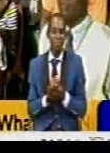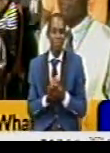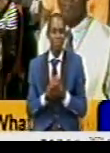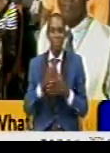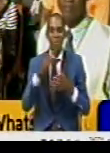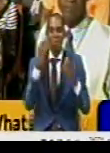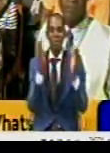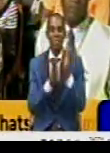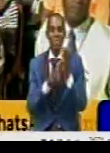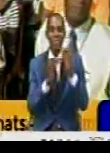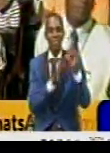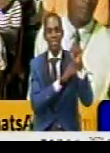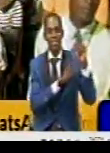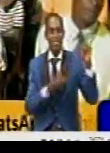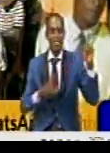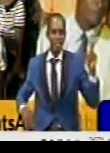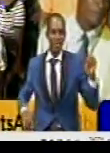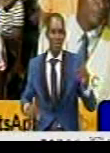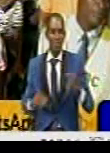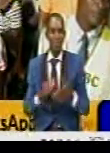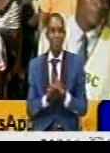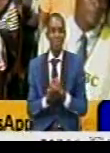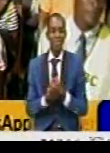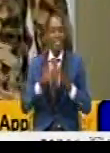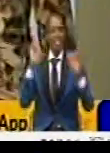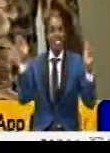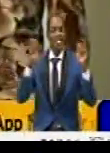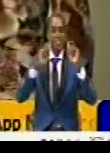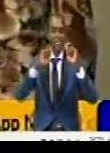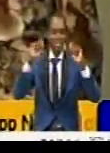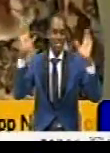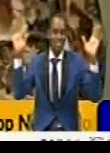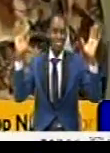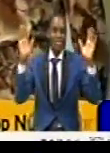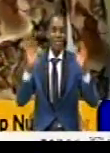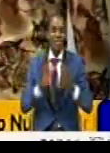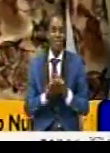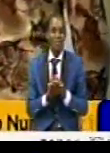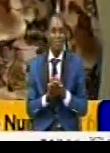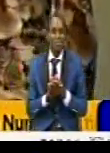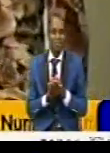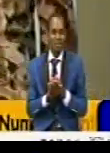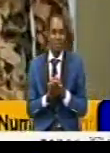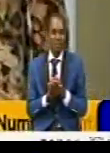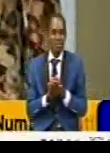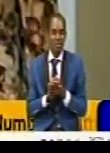Praise the Lord. Hallelujah. Praise the Lord.